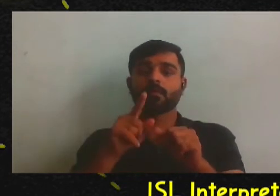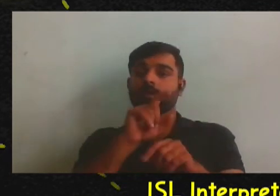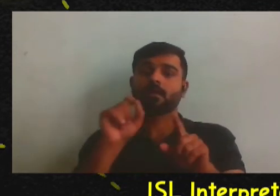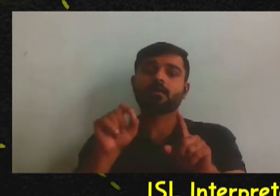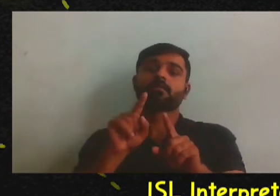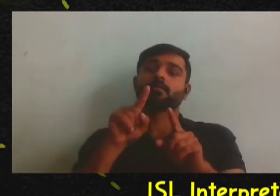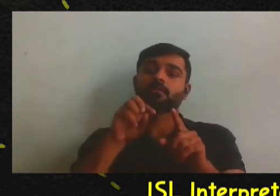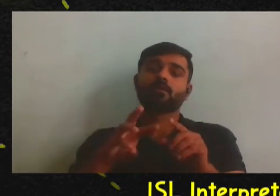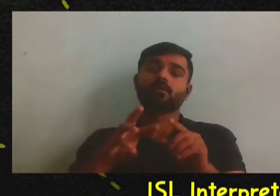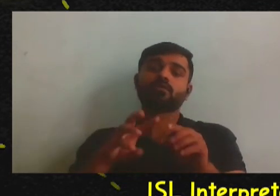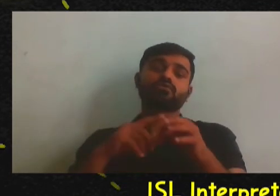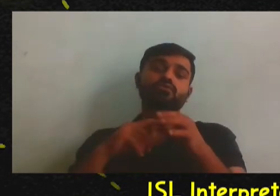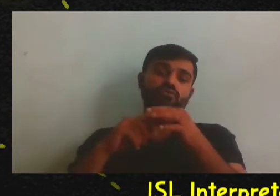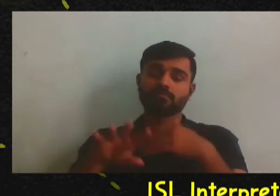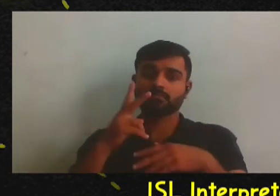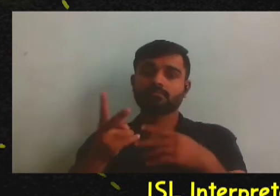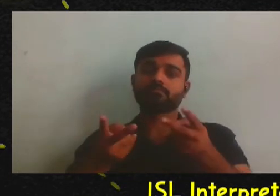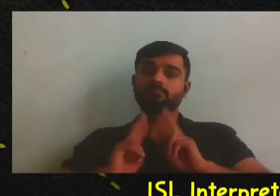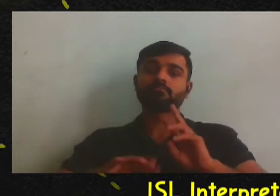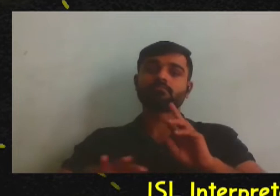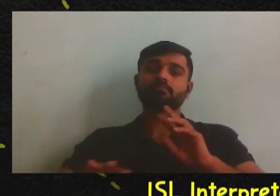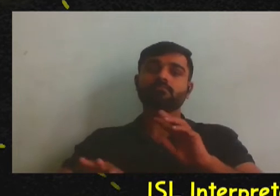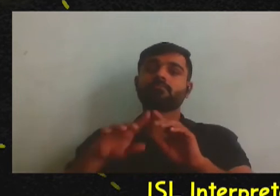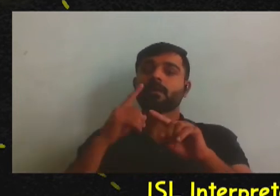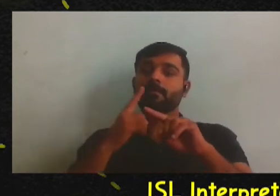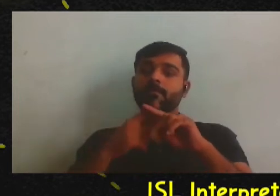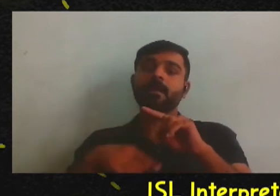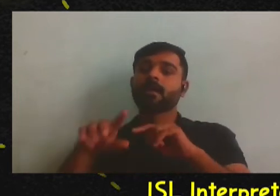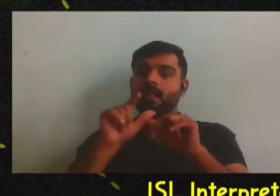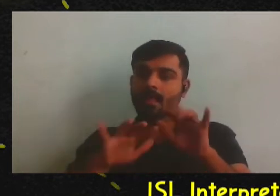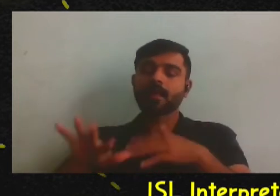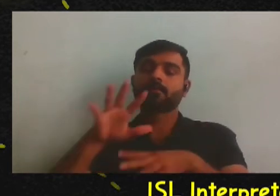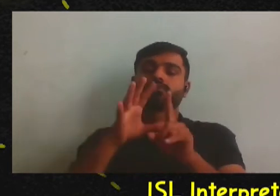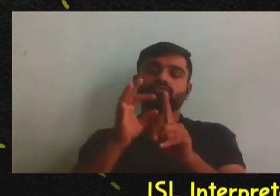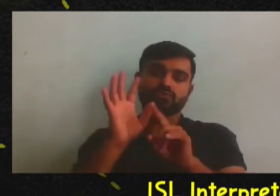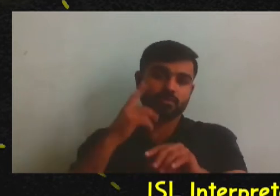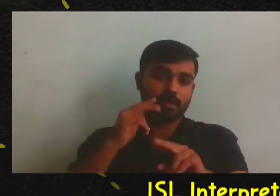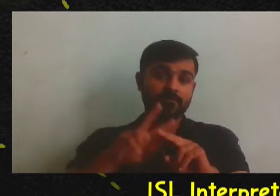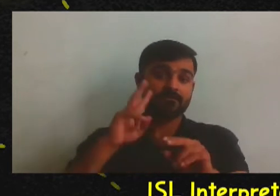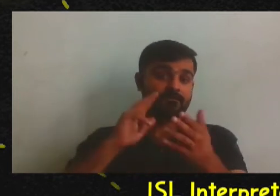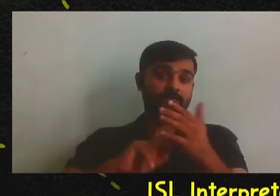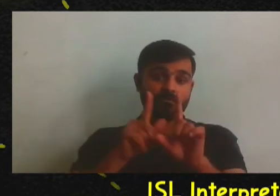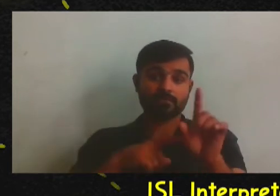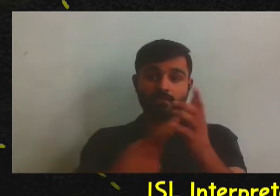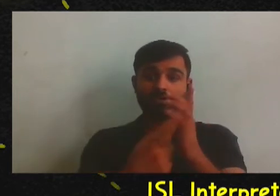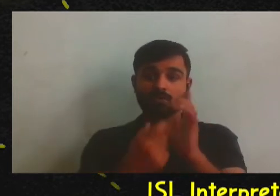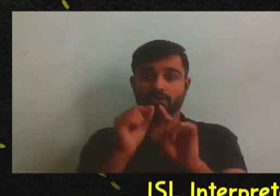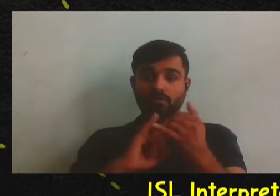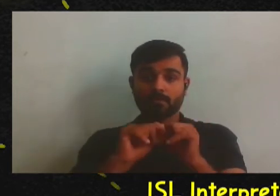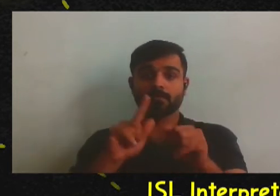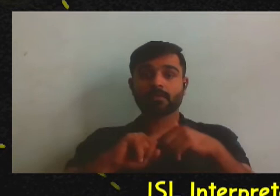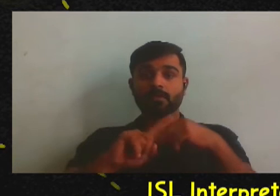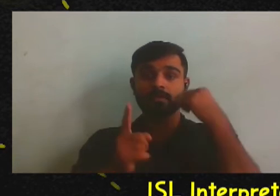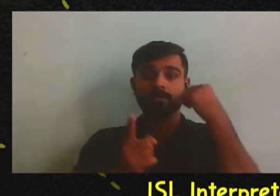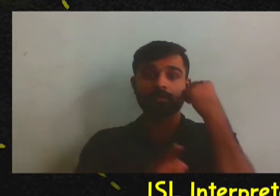of questions and getting a sense of the pulse of the landscape, if you will. Vinay, Rupsa, you're often at the end of a human